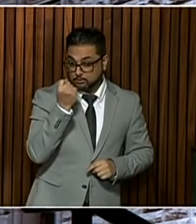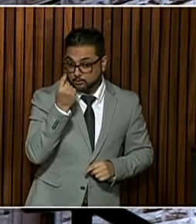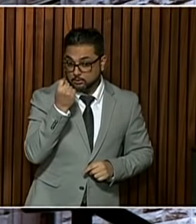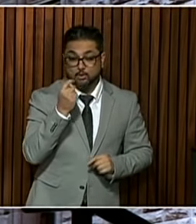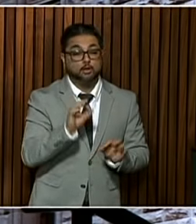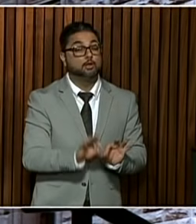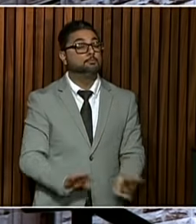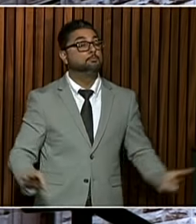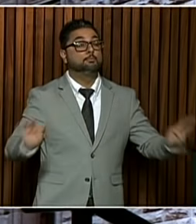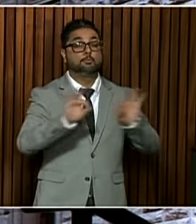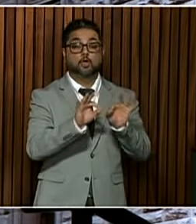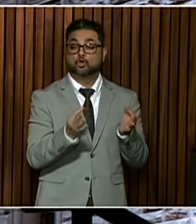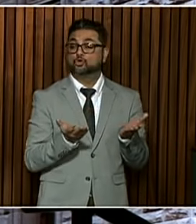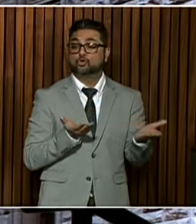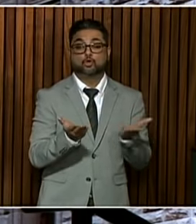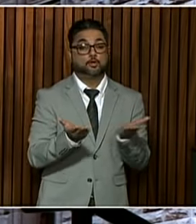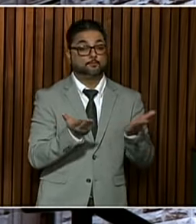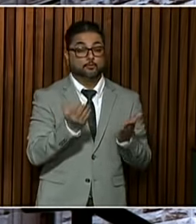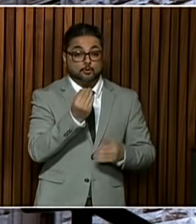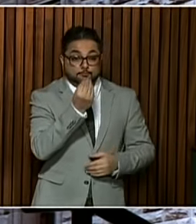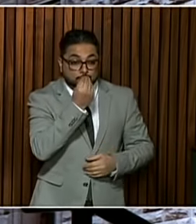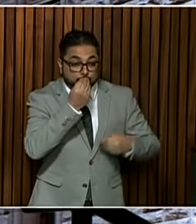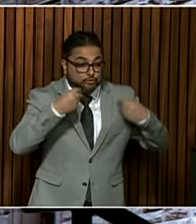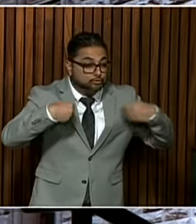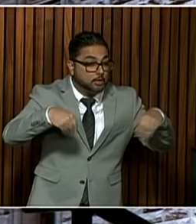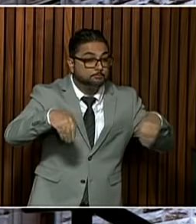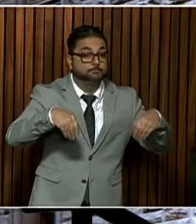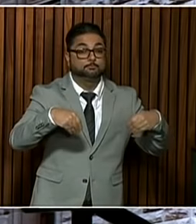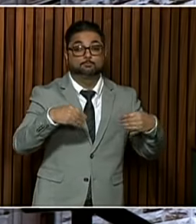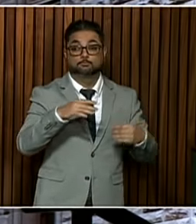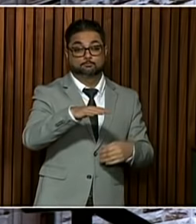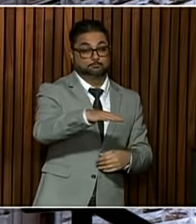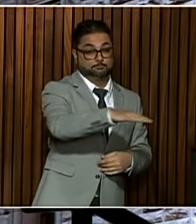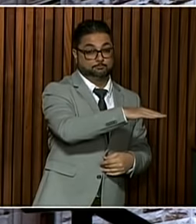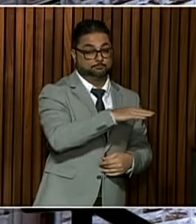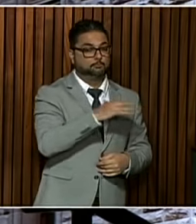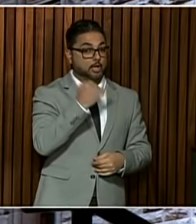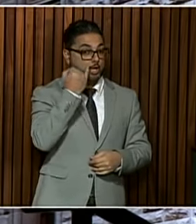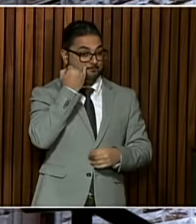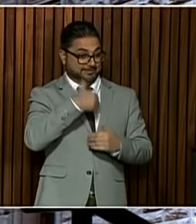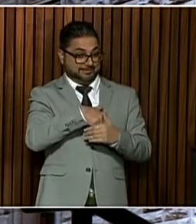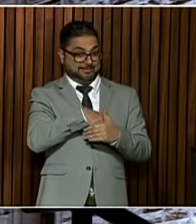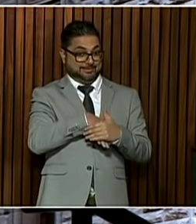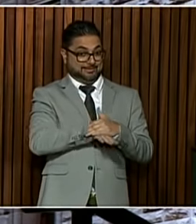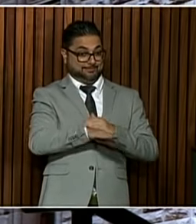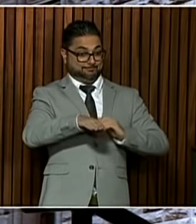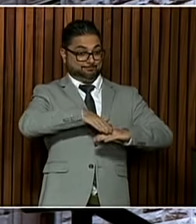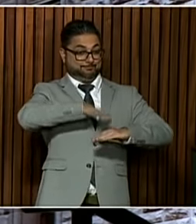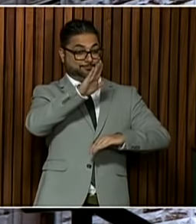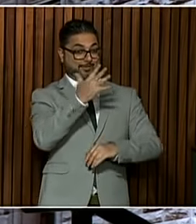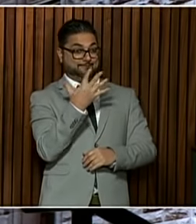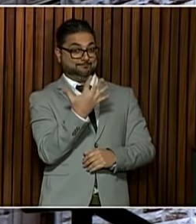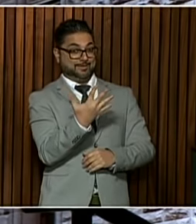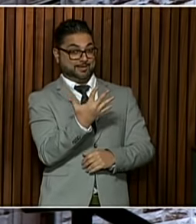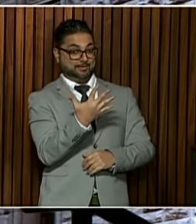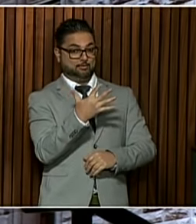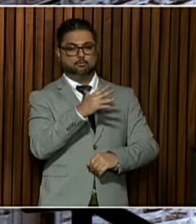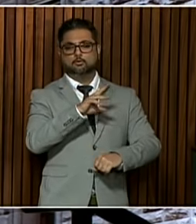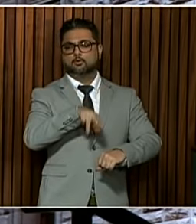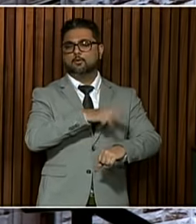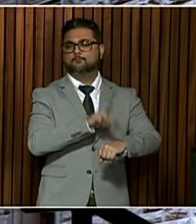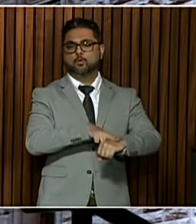where to have more than, say, number 5 in a store at any time would not be surprising when you have employees and